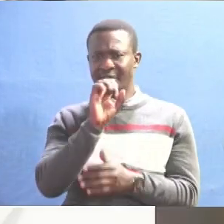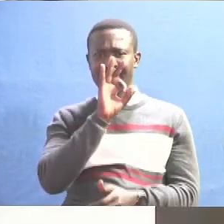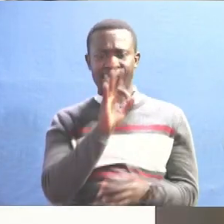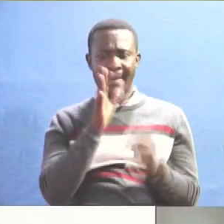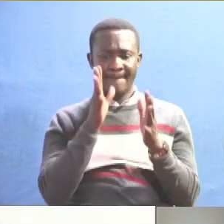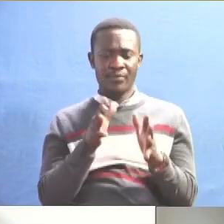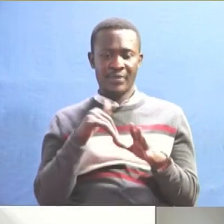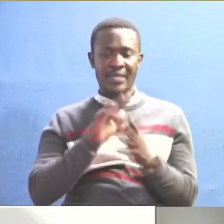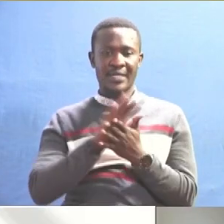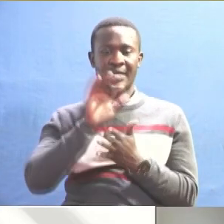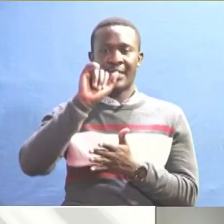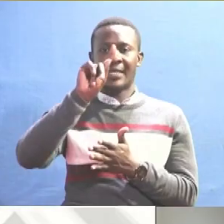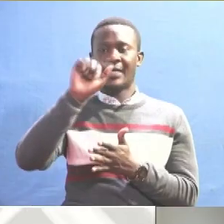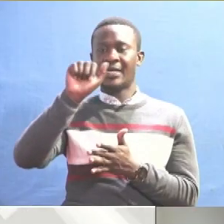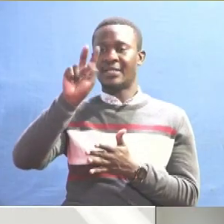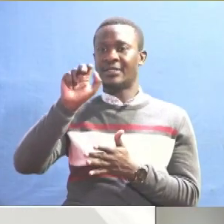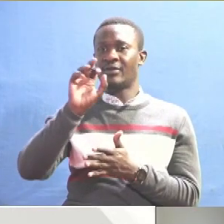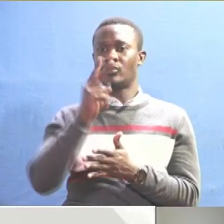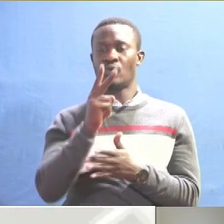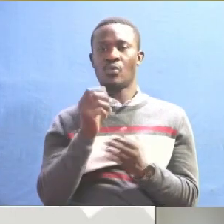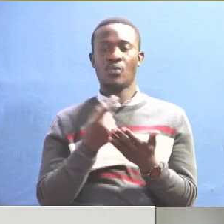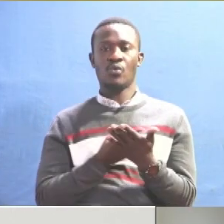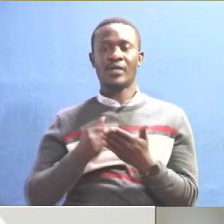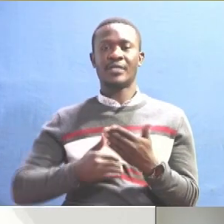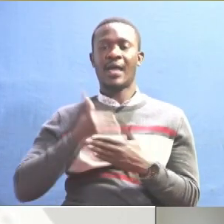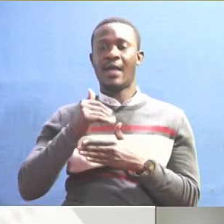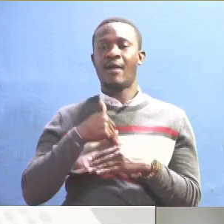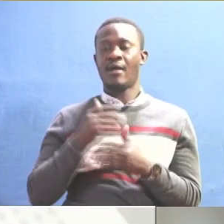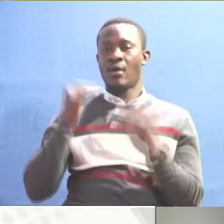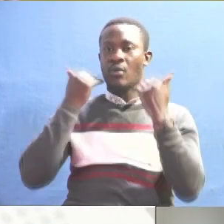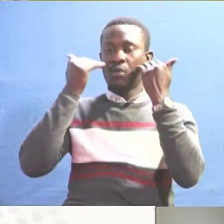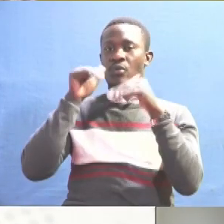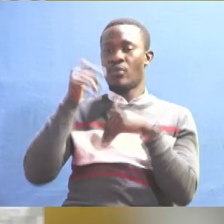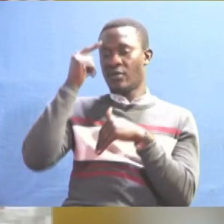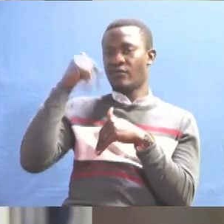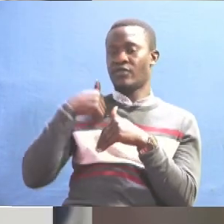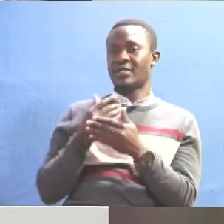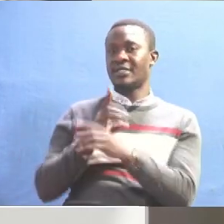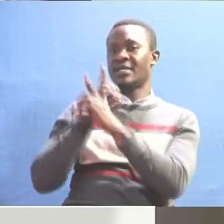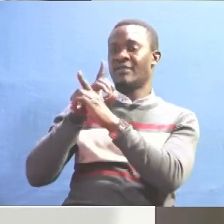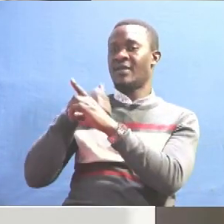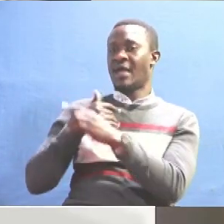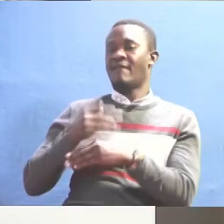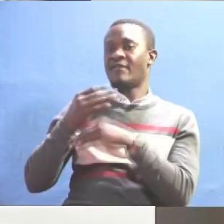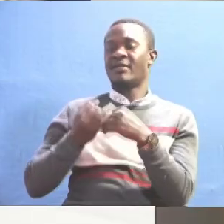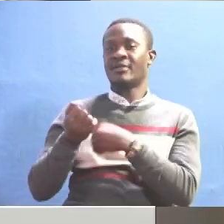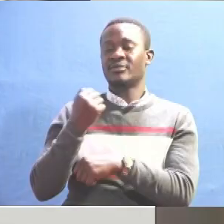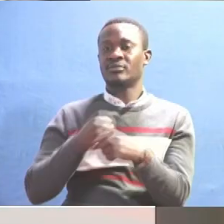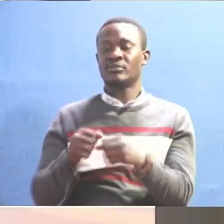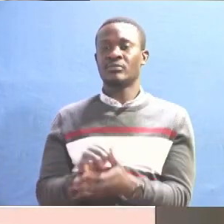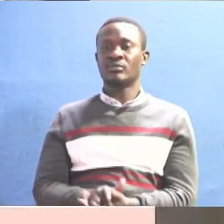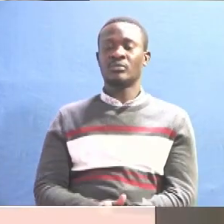individuals in Kitengela 2 weeks ago, and the court awaits his defense before deciding on further action.